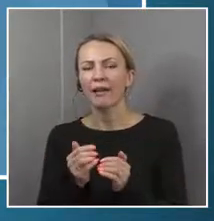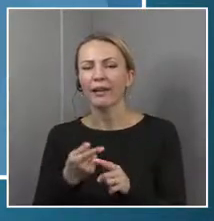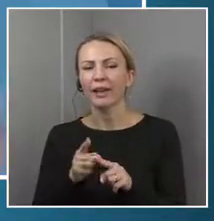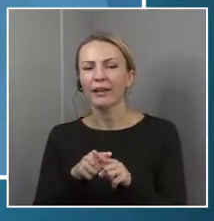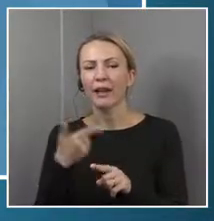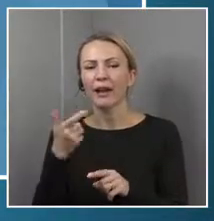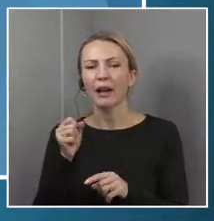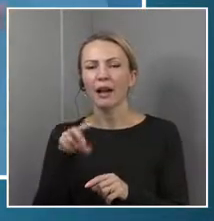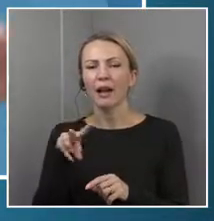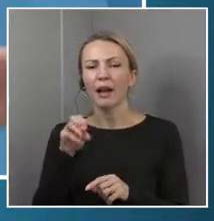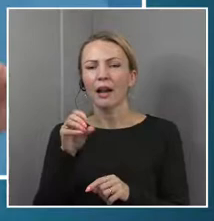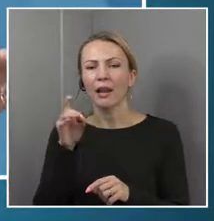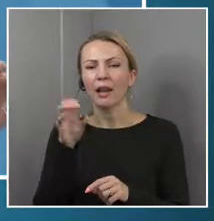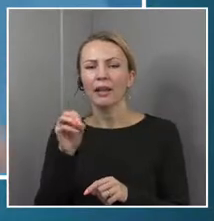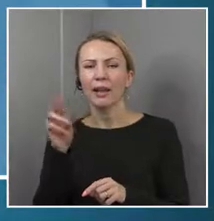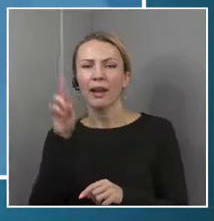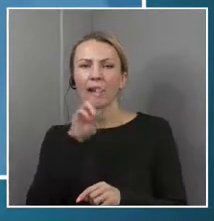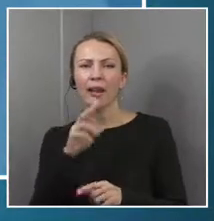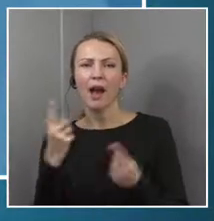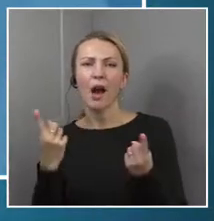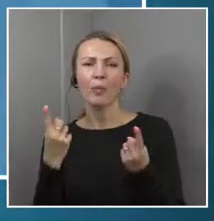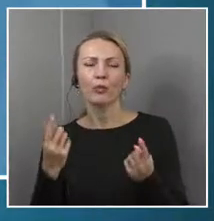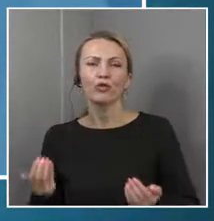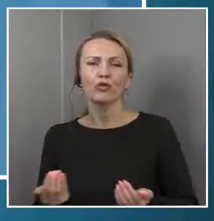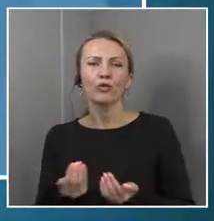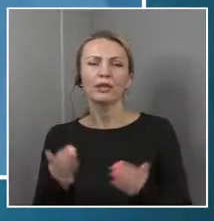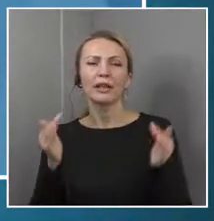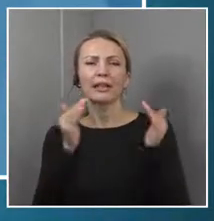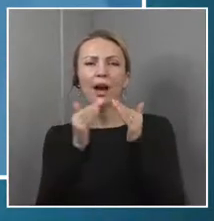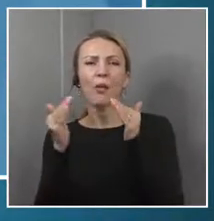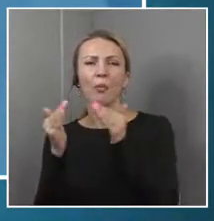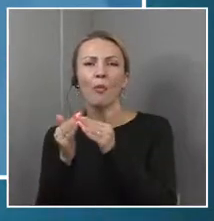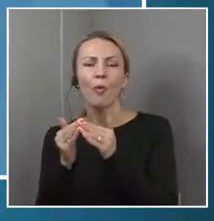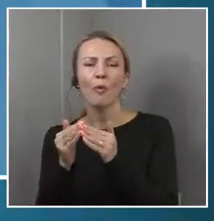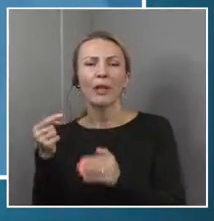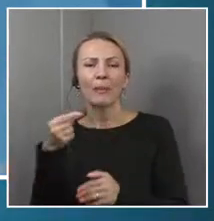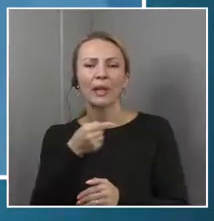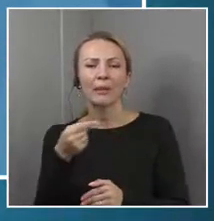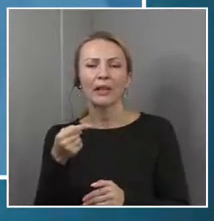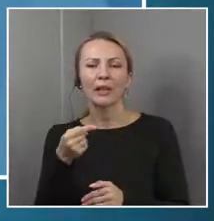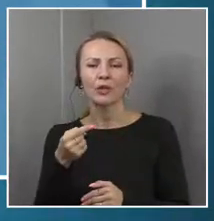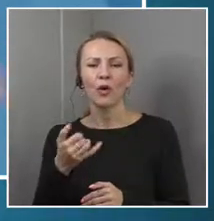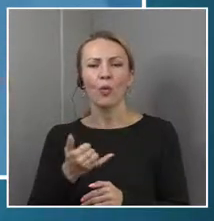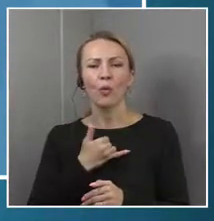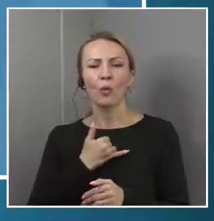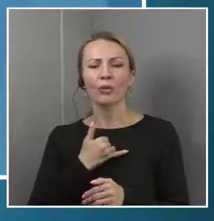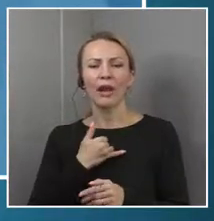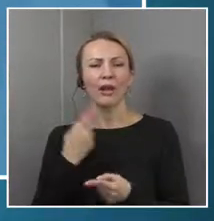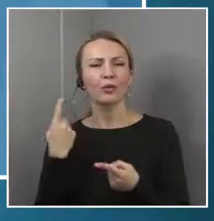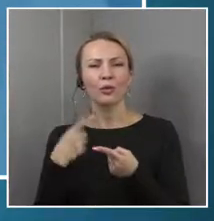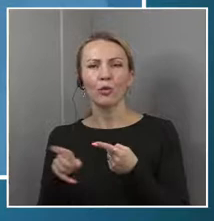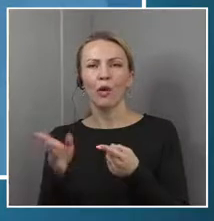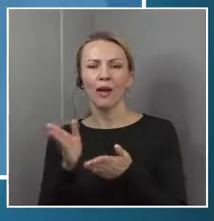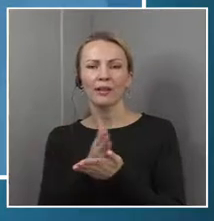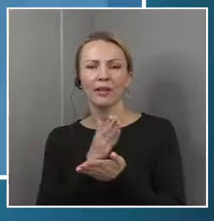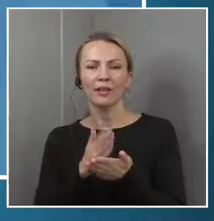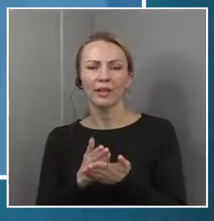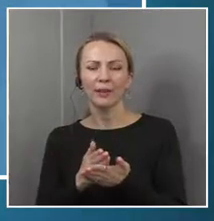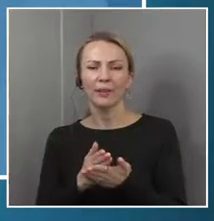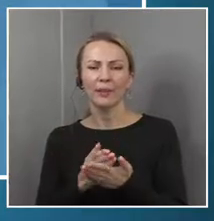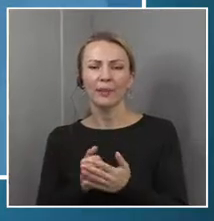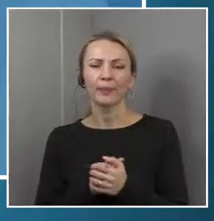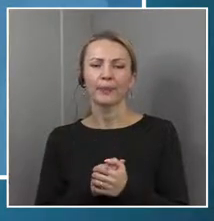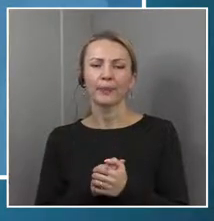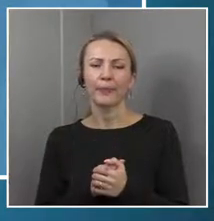natural these little galleries look in Copenhagen, in the ground floors of the houses,